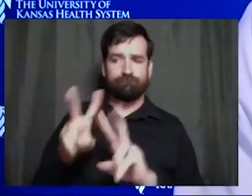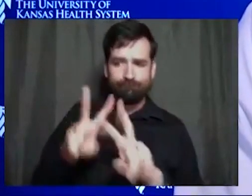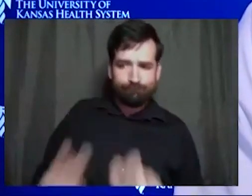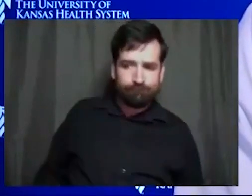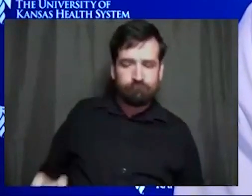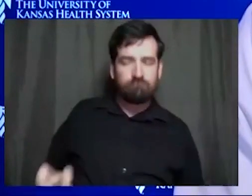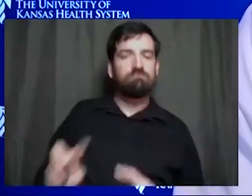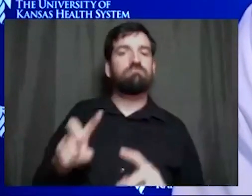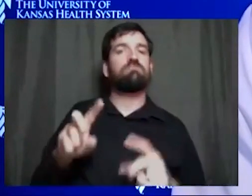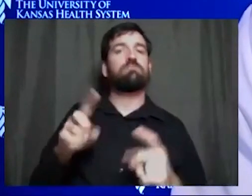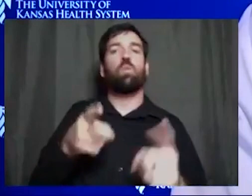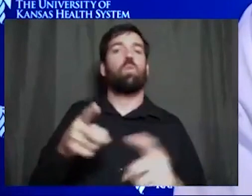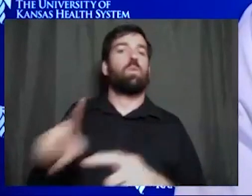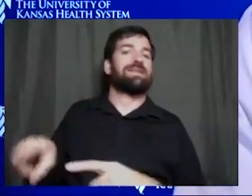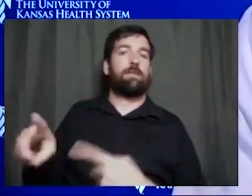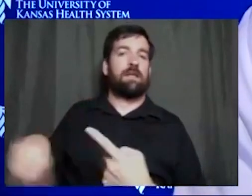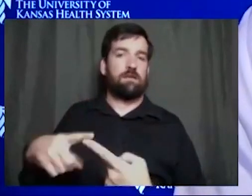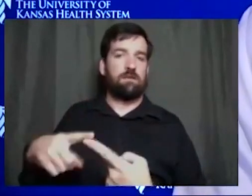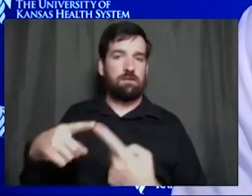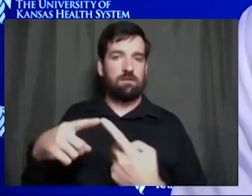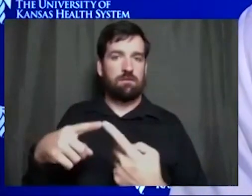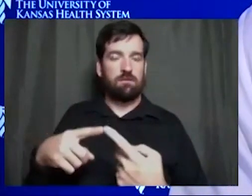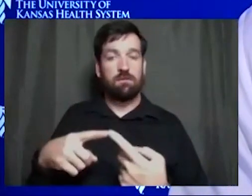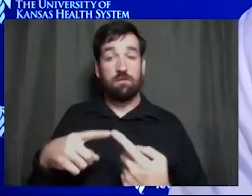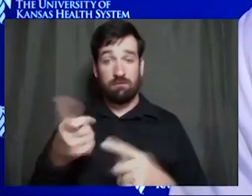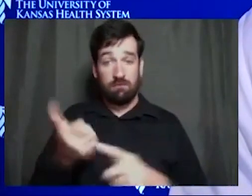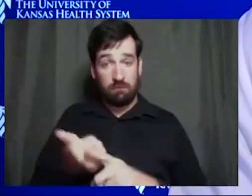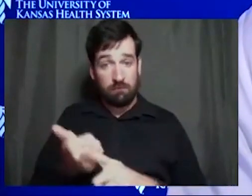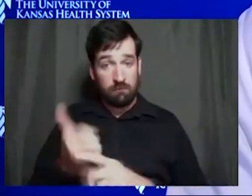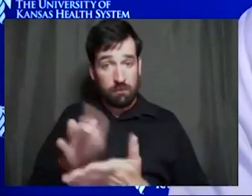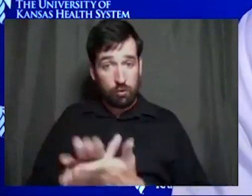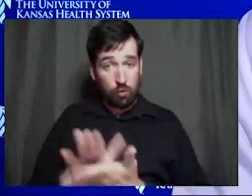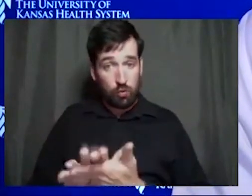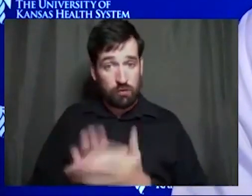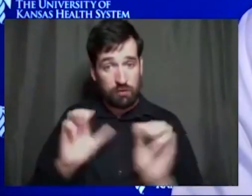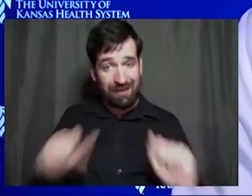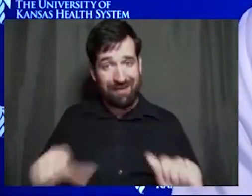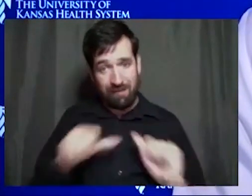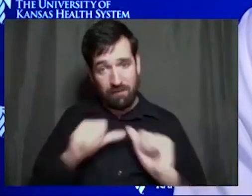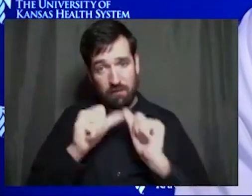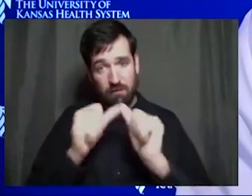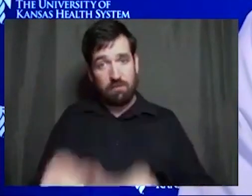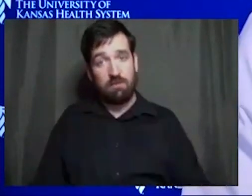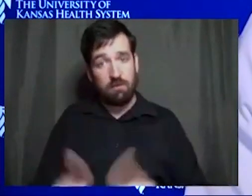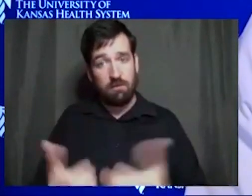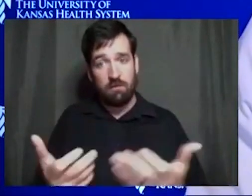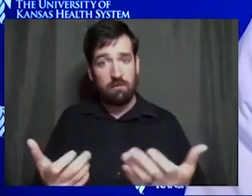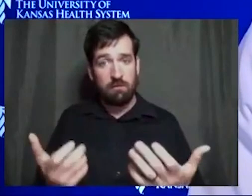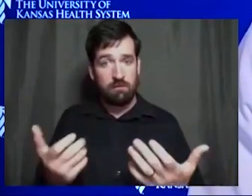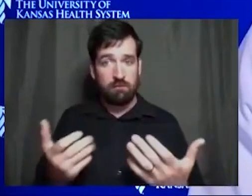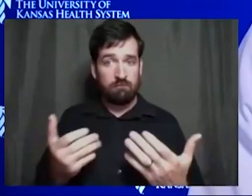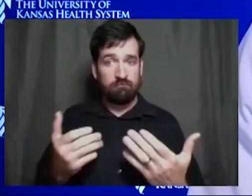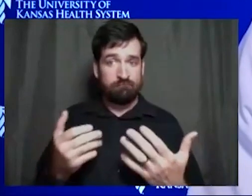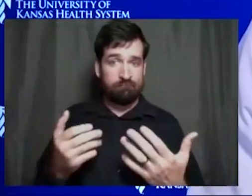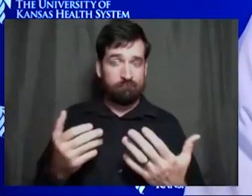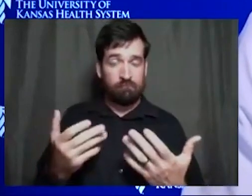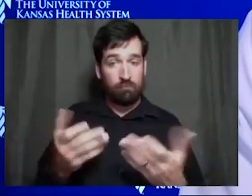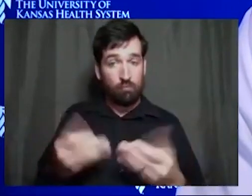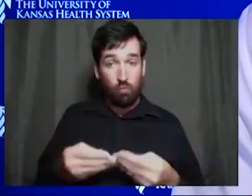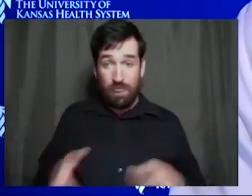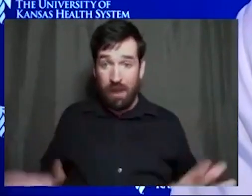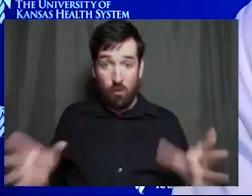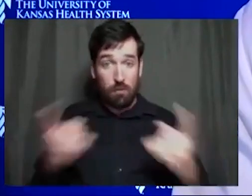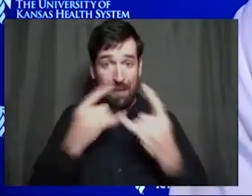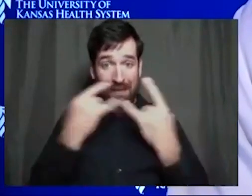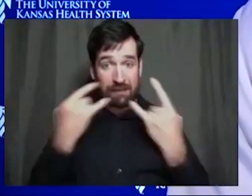happens. Are these schools able to continue to move on and carry on without the mask mandate?